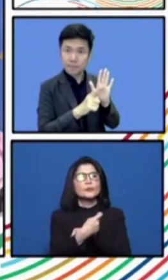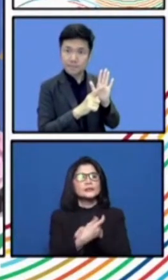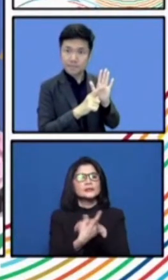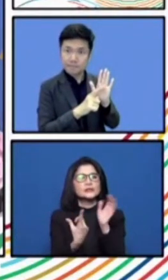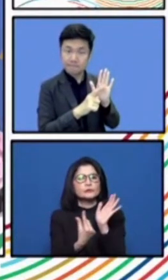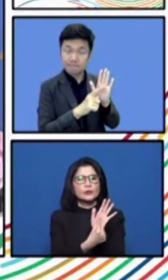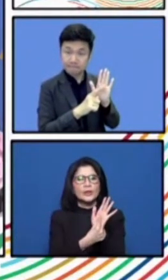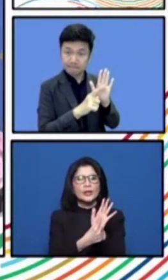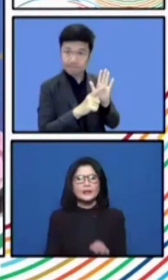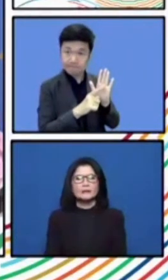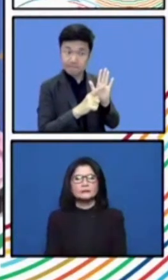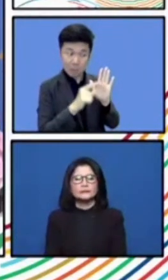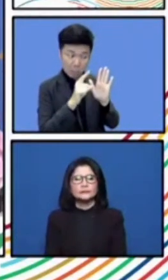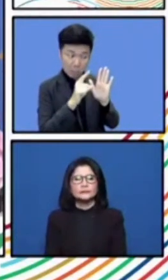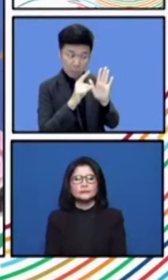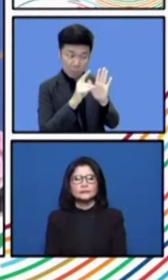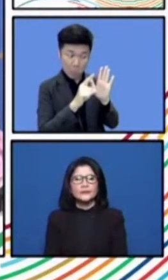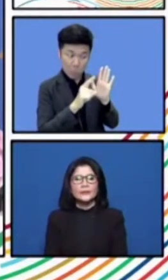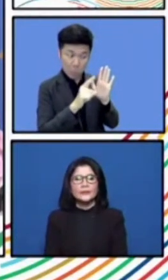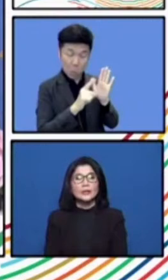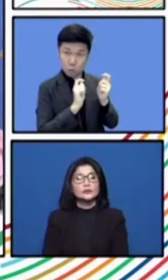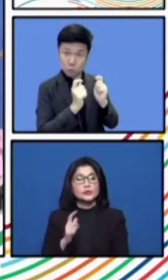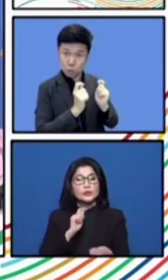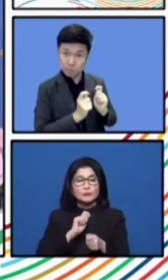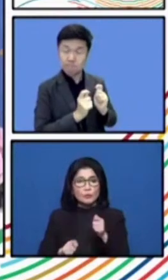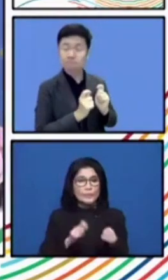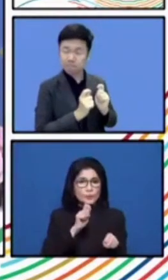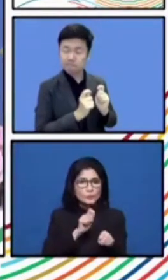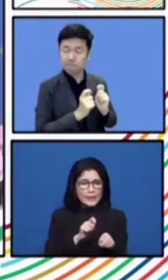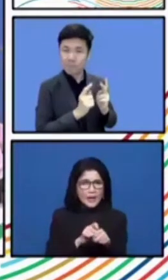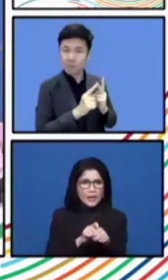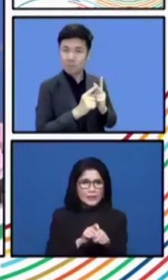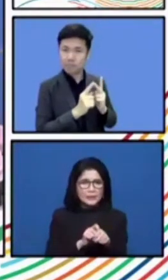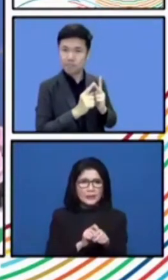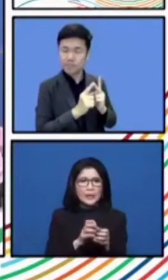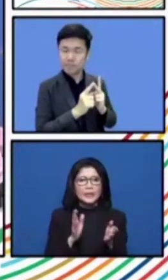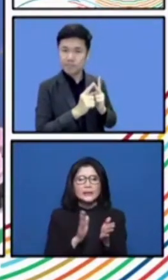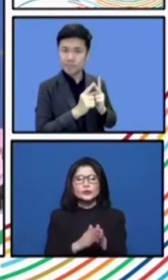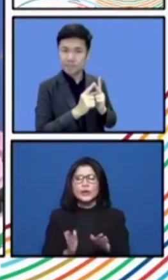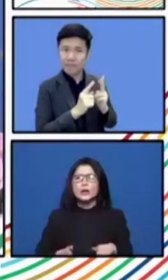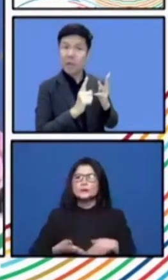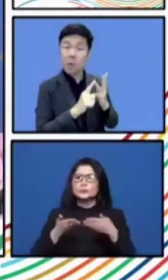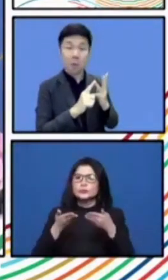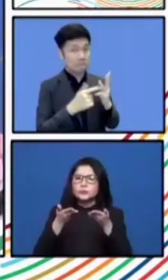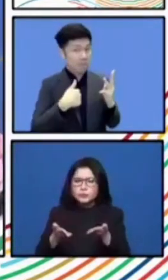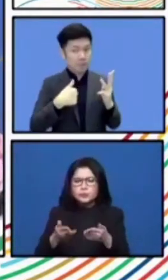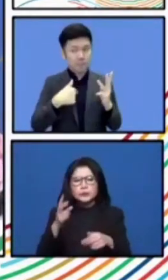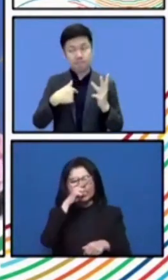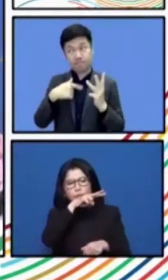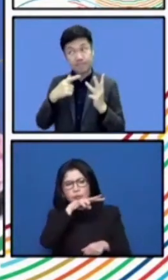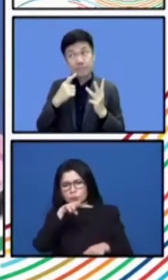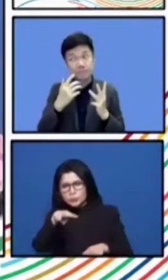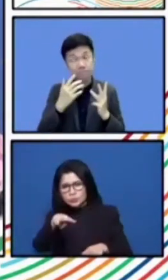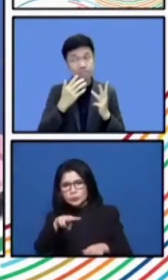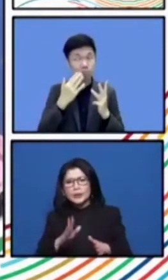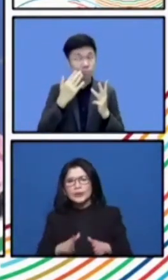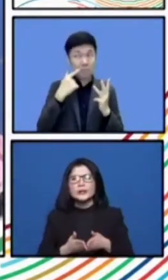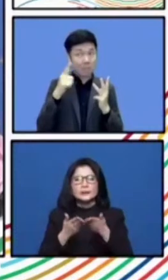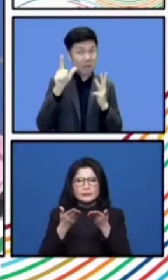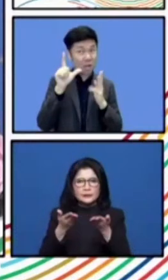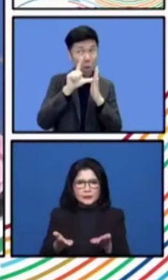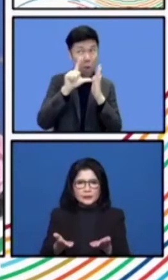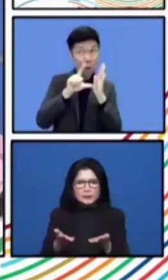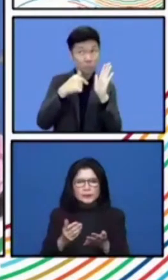revision or even to propose a review and to propose for a new